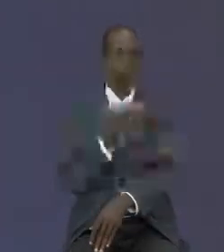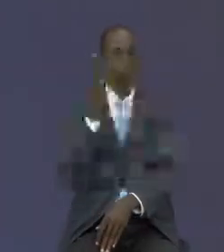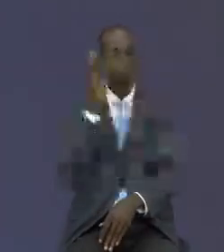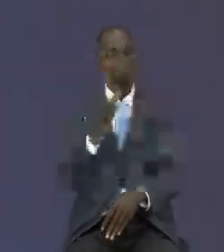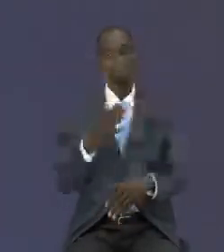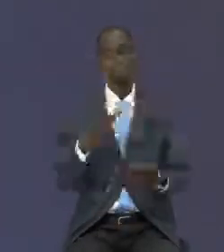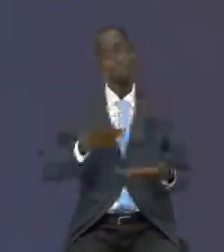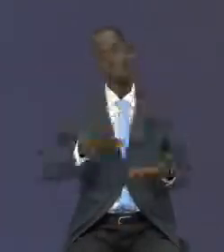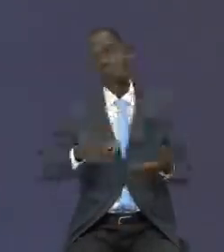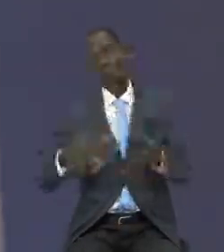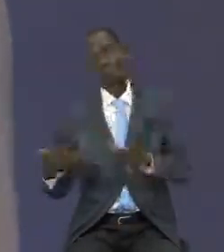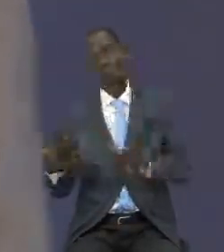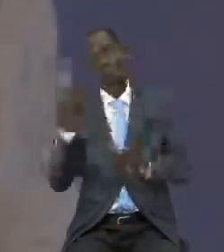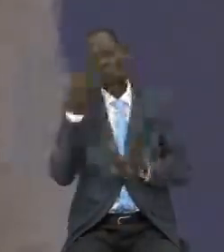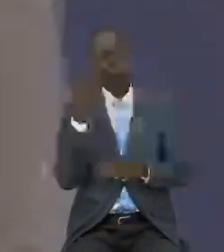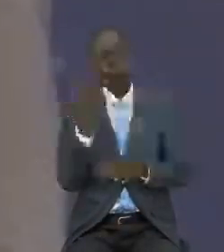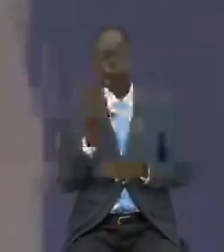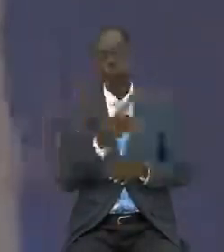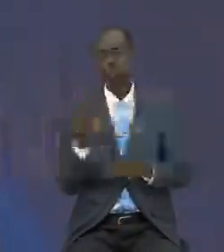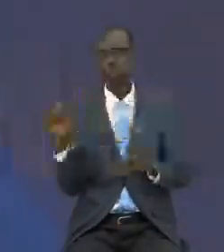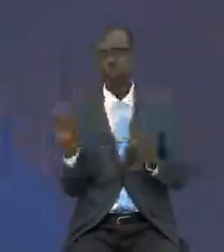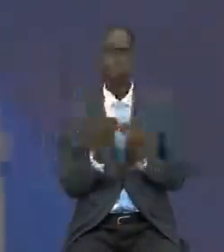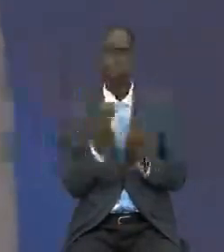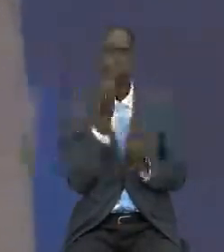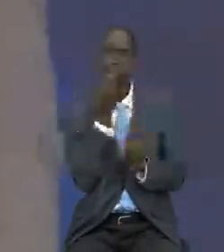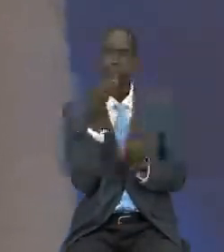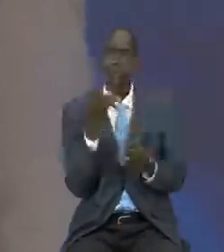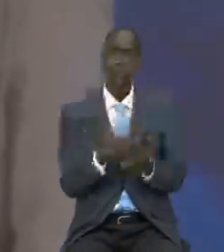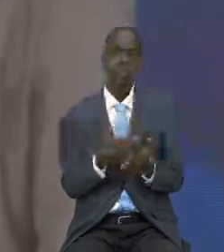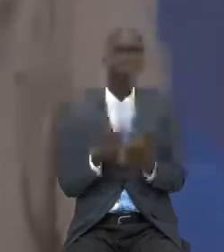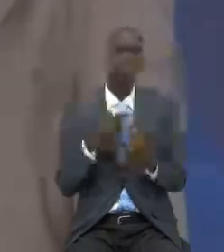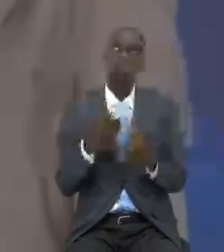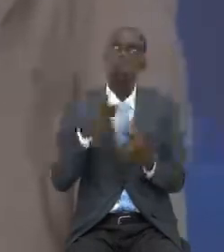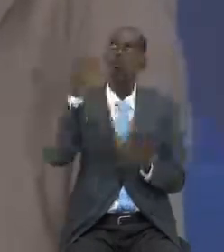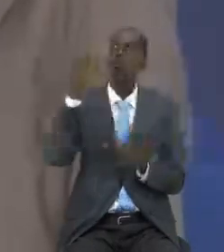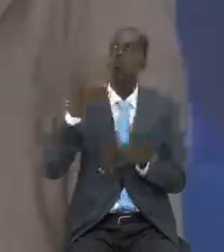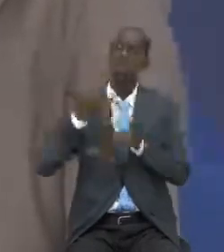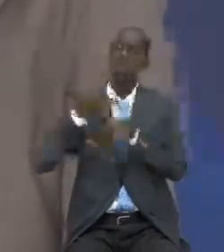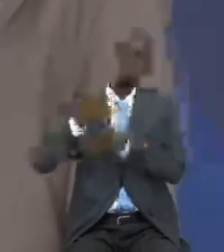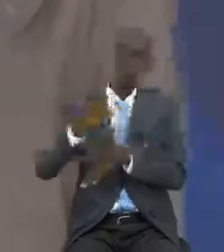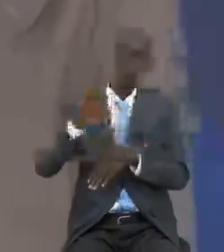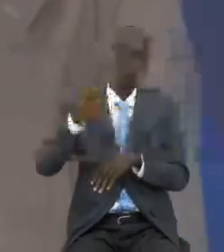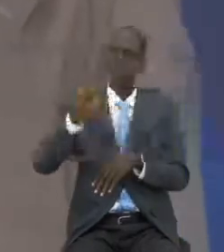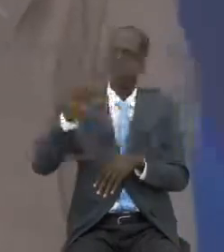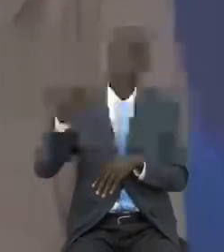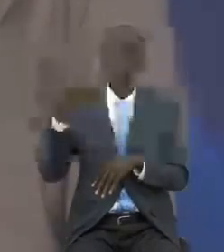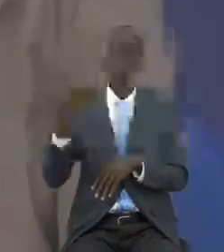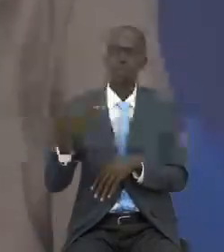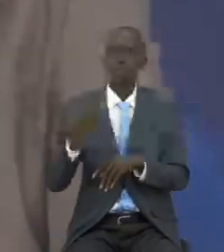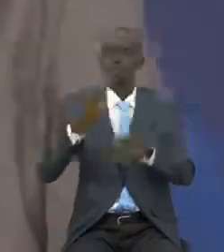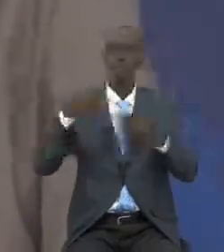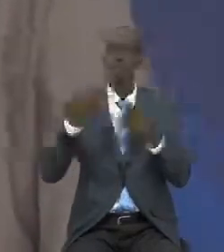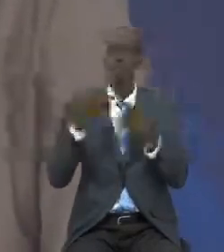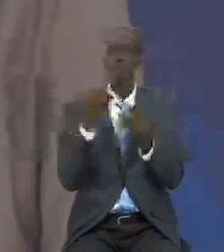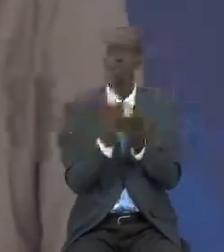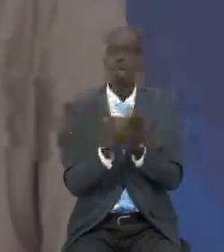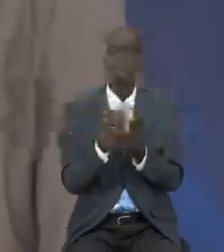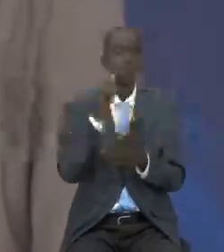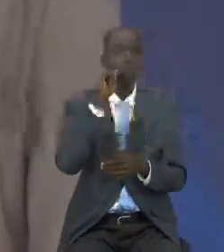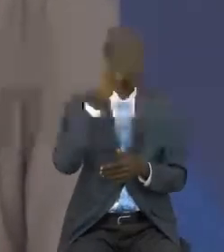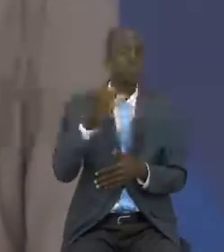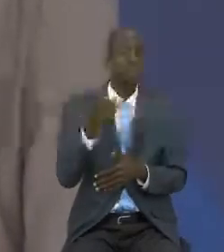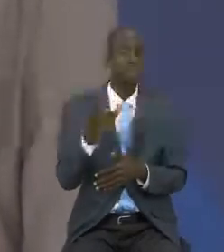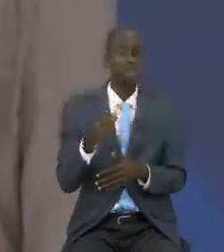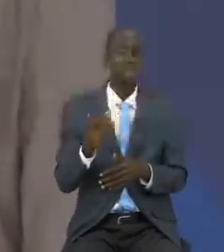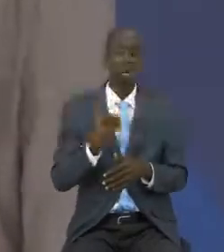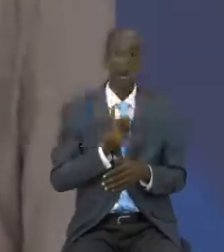of sustenance anymore. And then God told Elijah, Elijah, go to that widow woman. I have